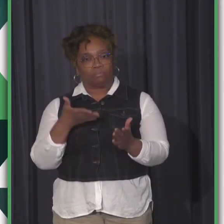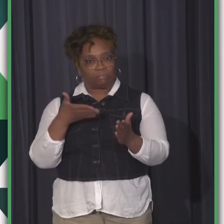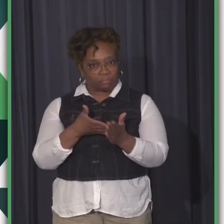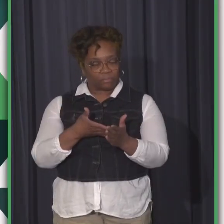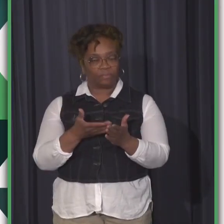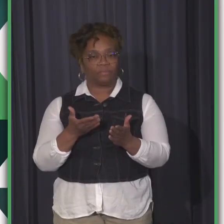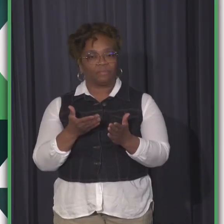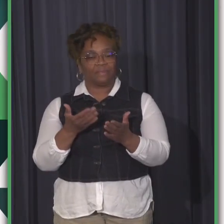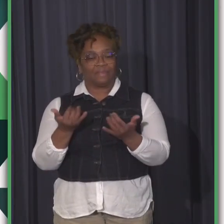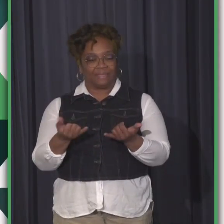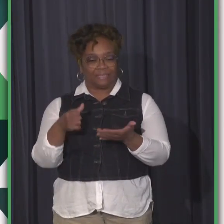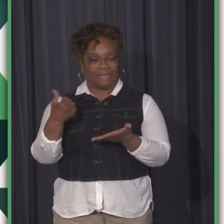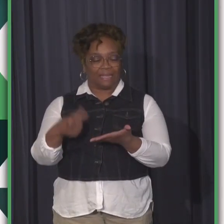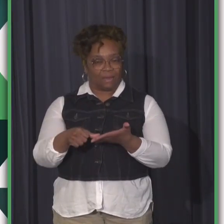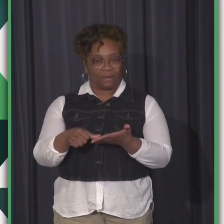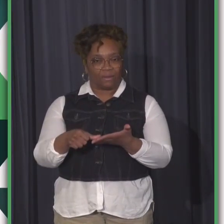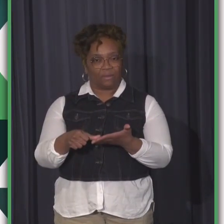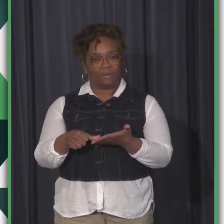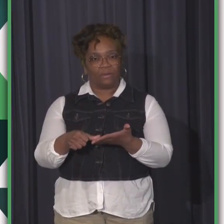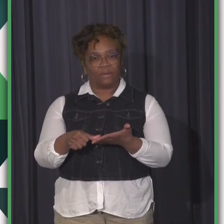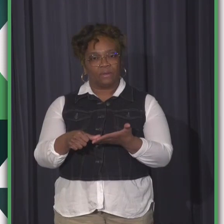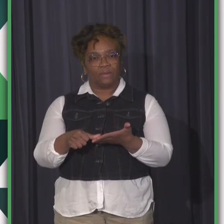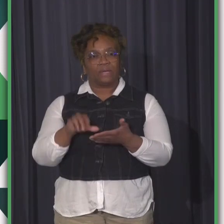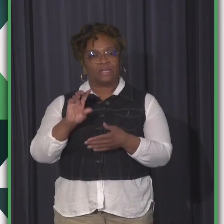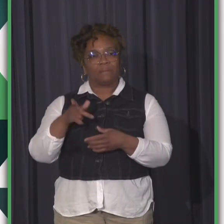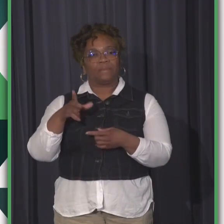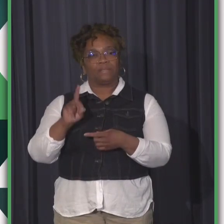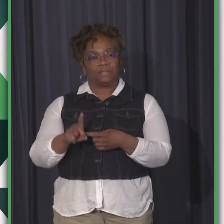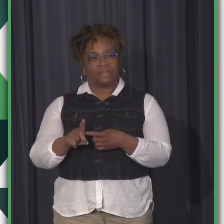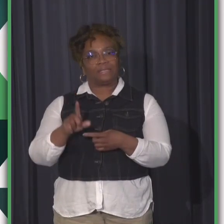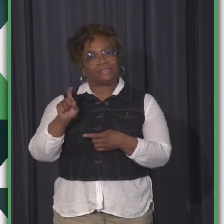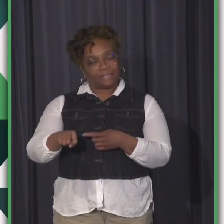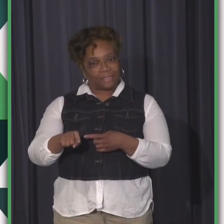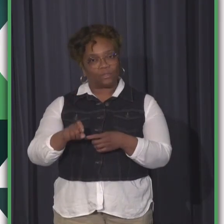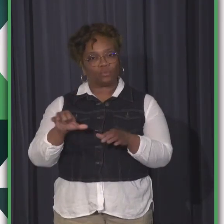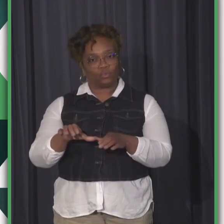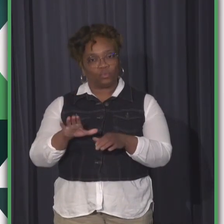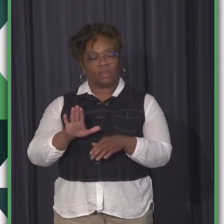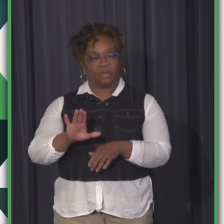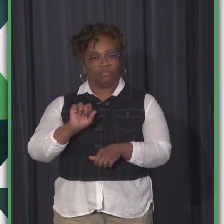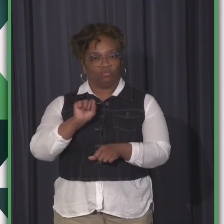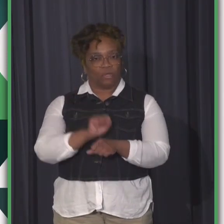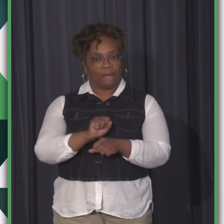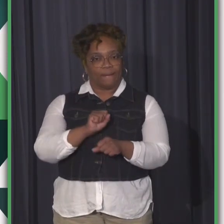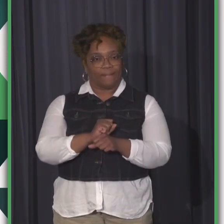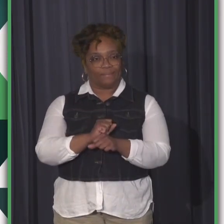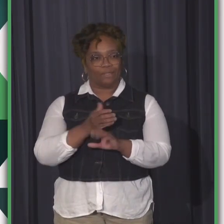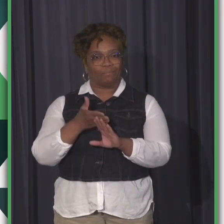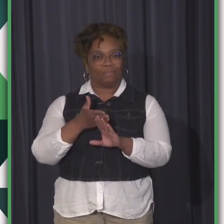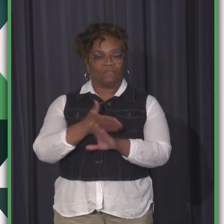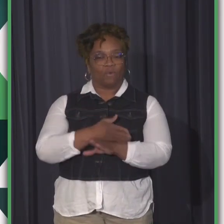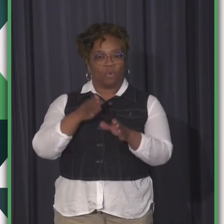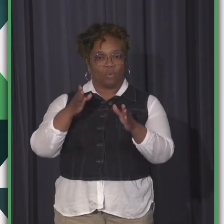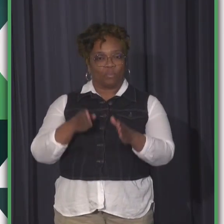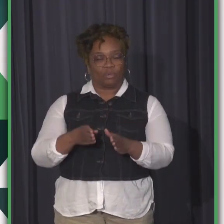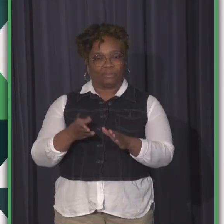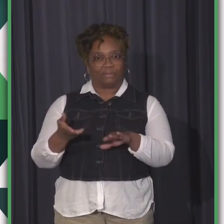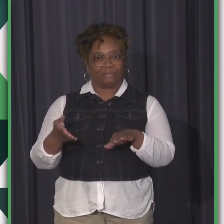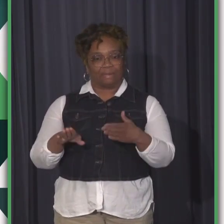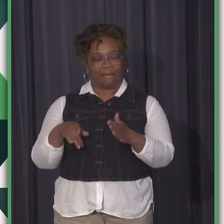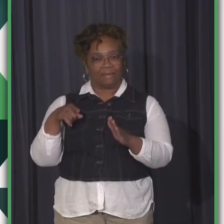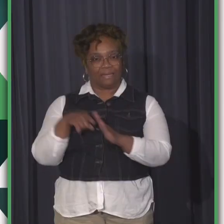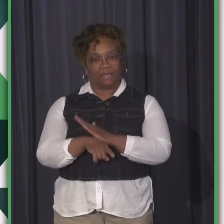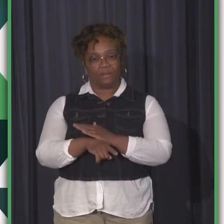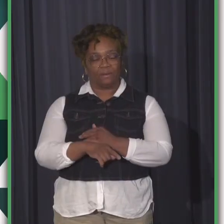to make DPD do their jobs, okay, before somebody gets killed. This woman, you